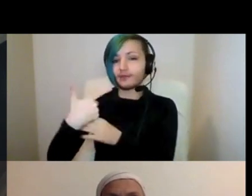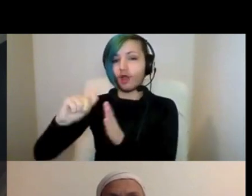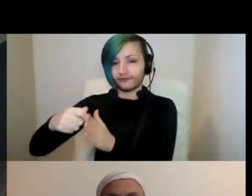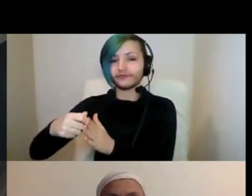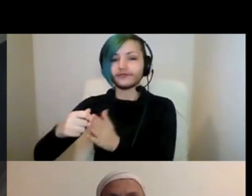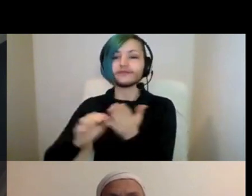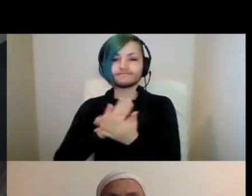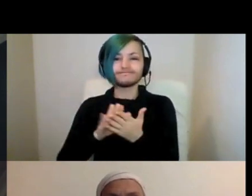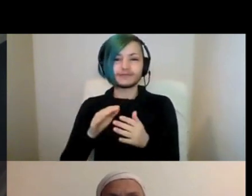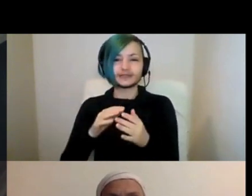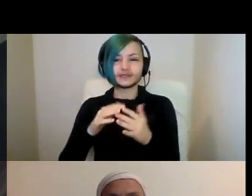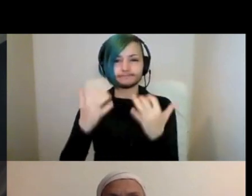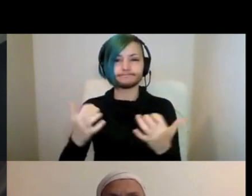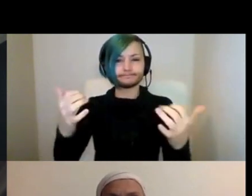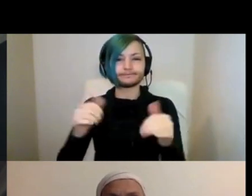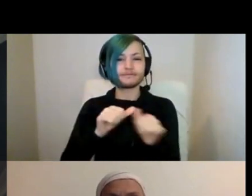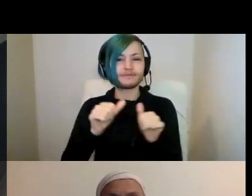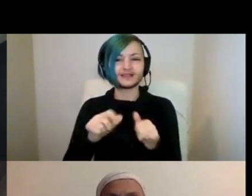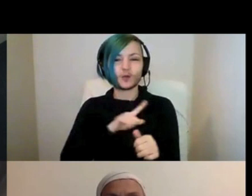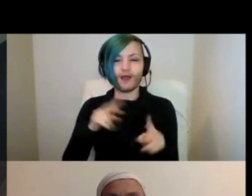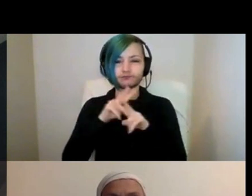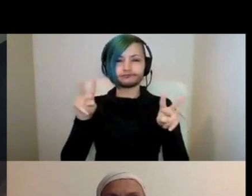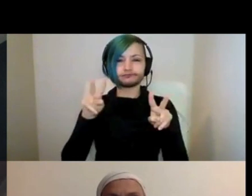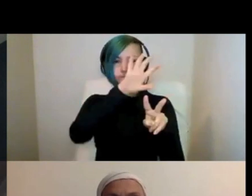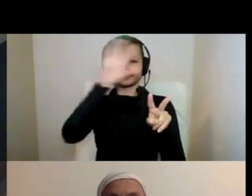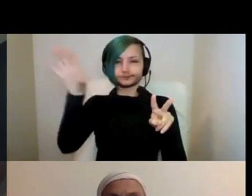of the webinar today. If you ensure that your